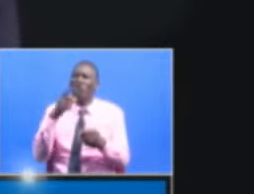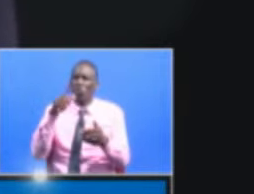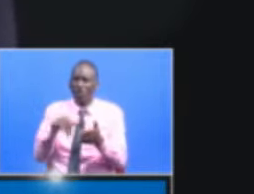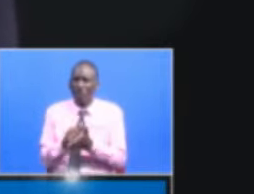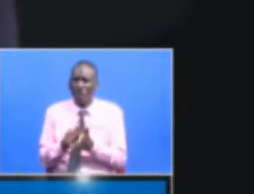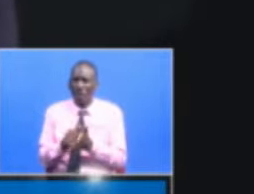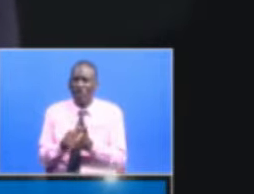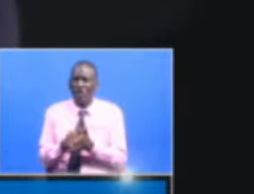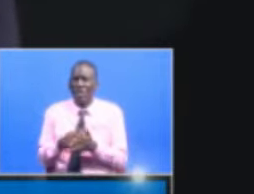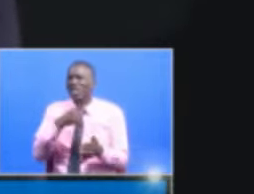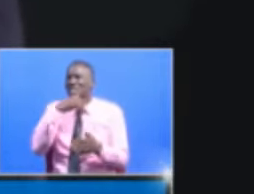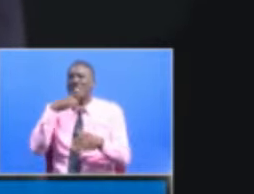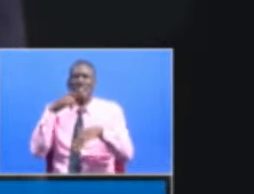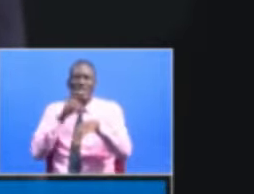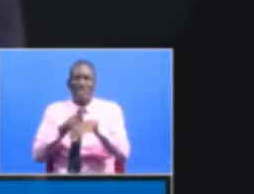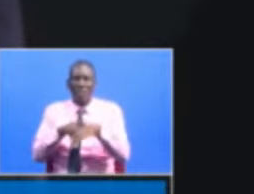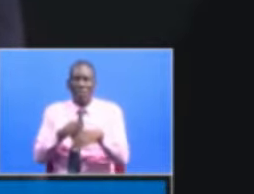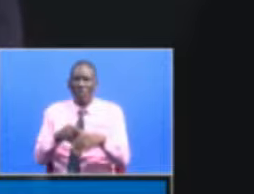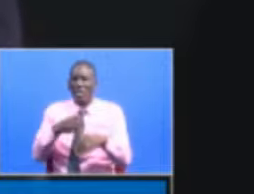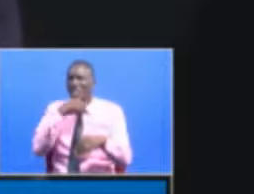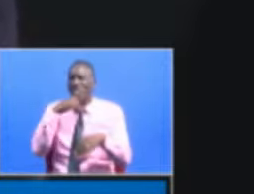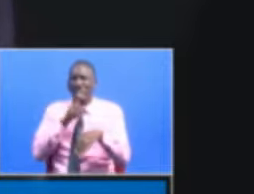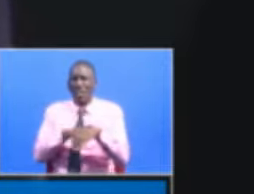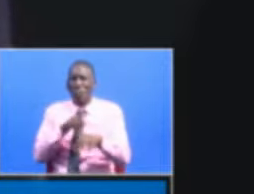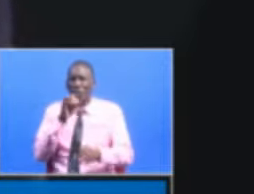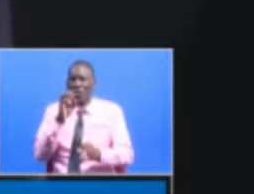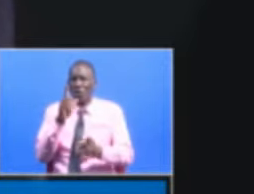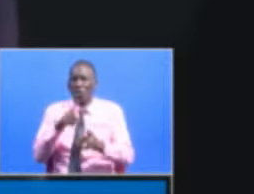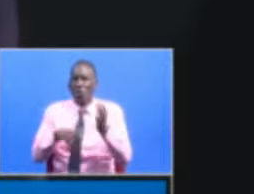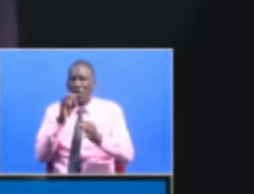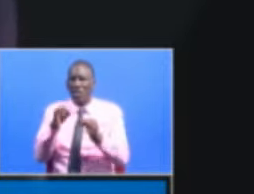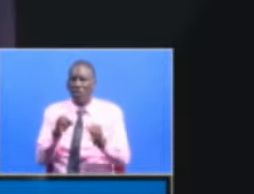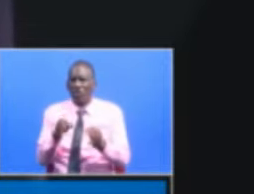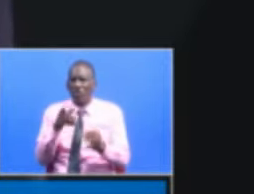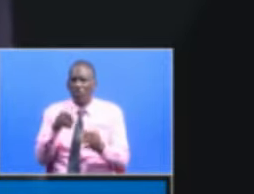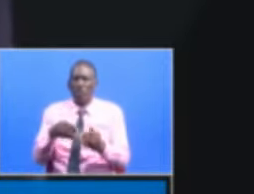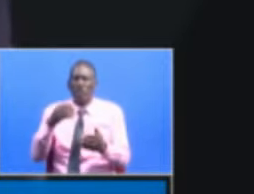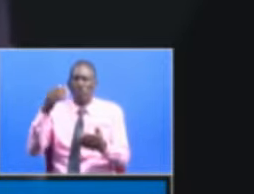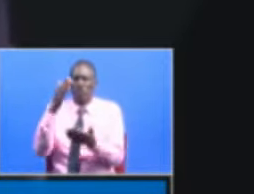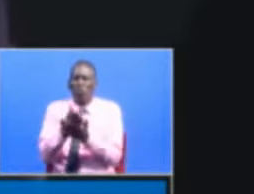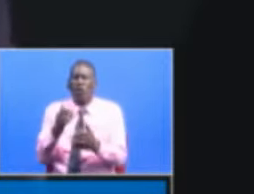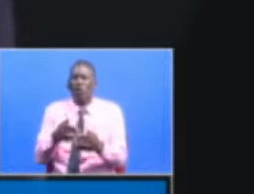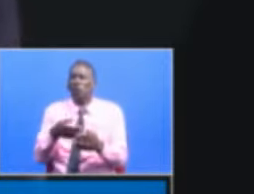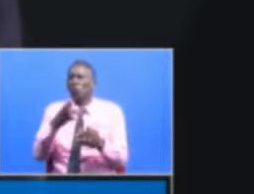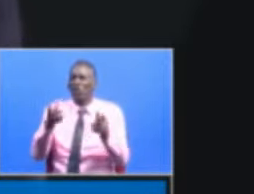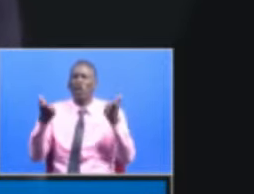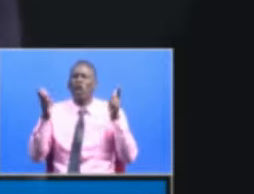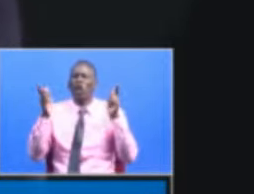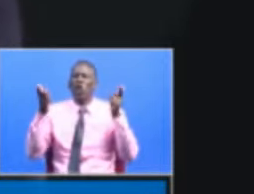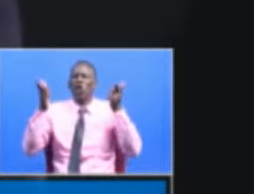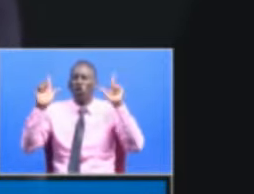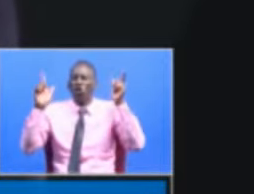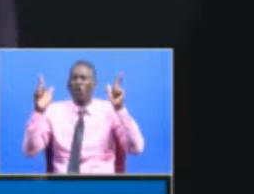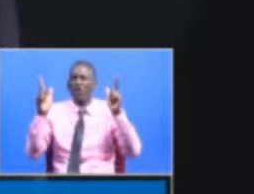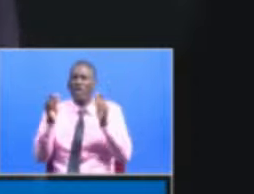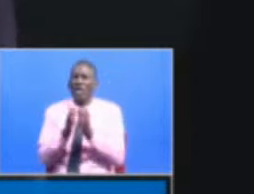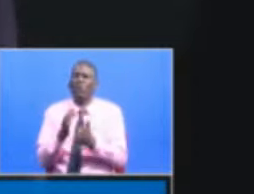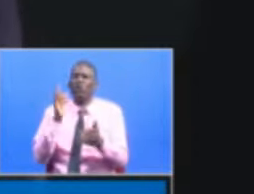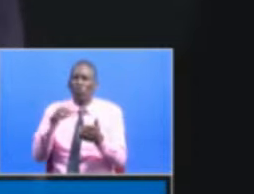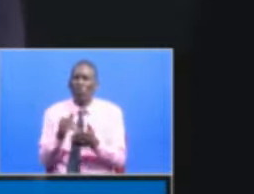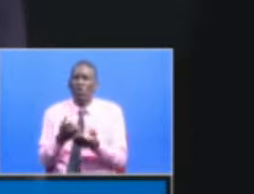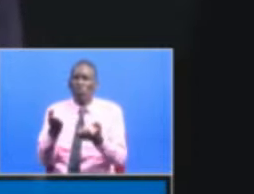drought season, or even during normal season, what if we take off this element of water tracking or water support system? And so we say, suppose we do